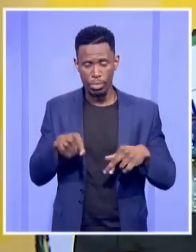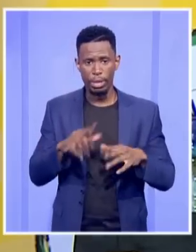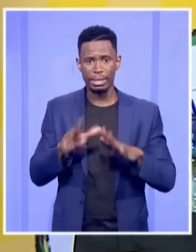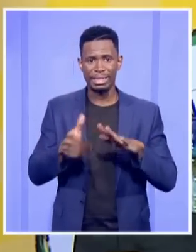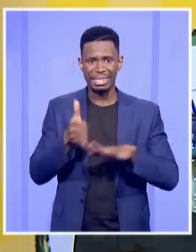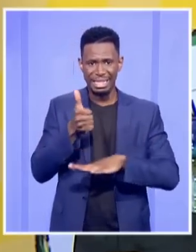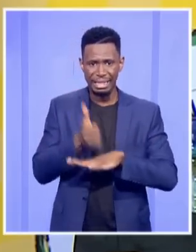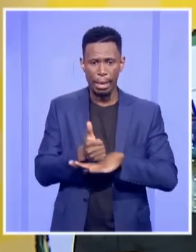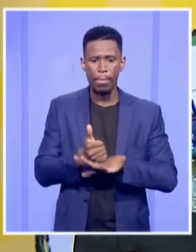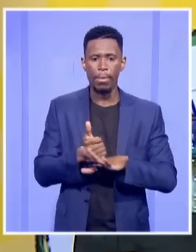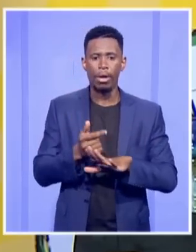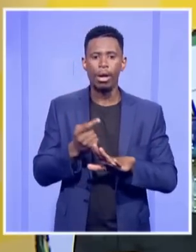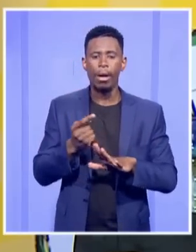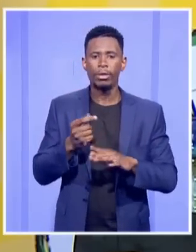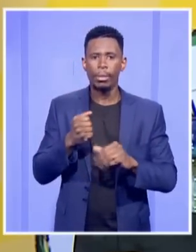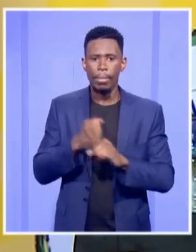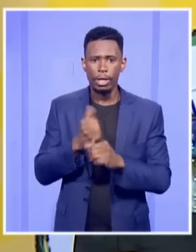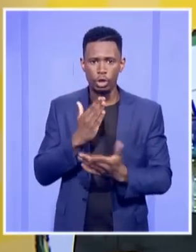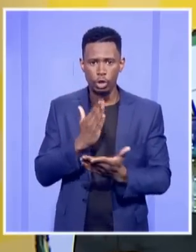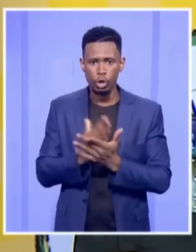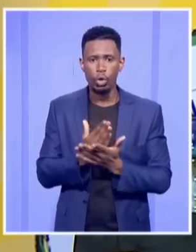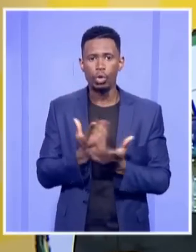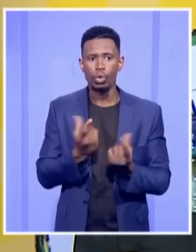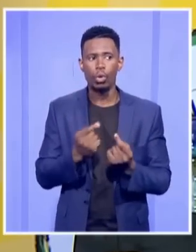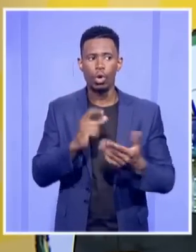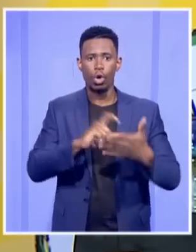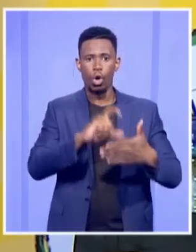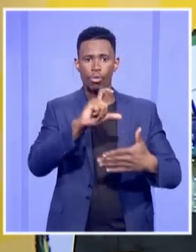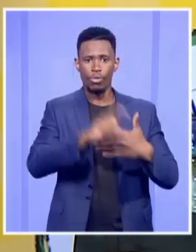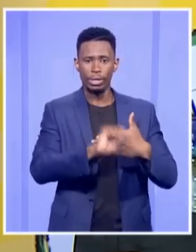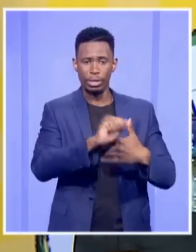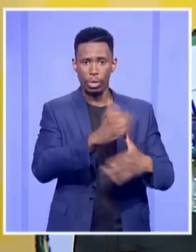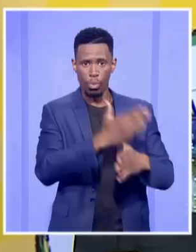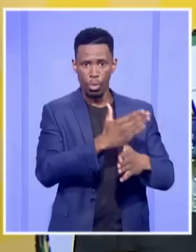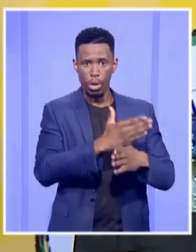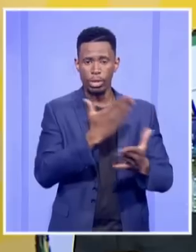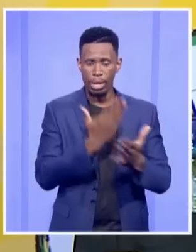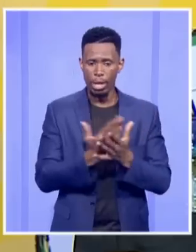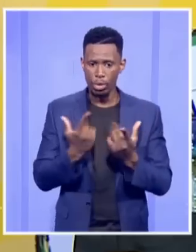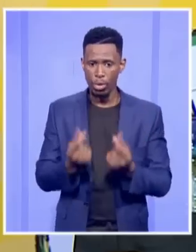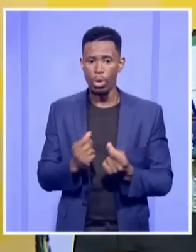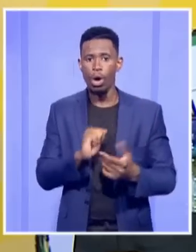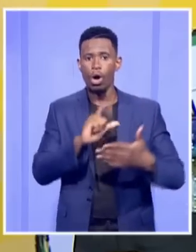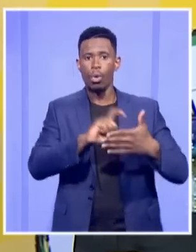set up to fulfill the work of conference. And the work of